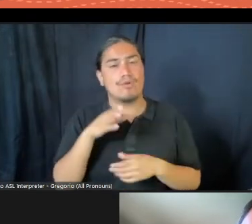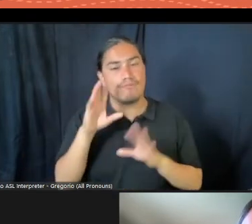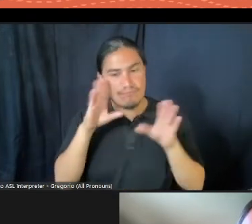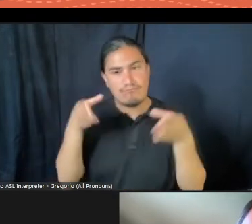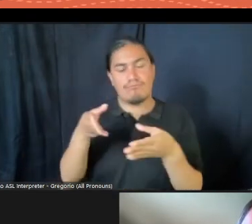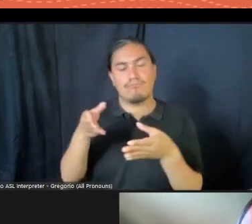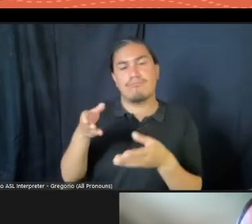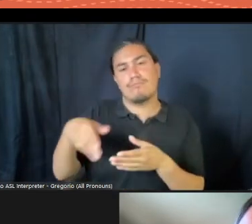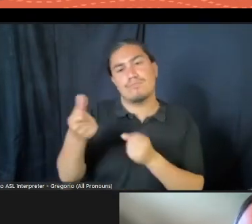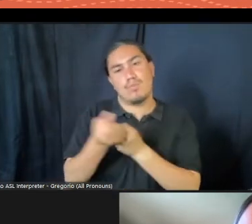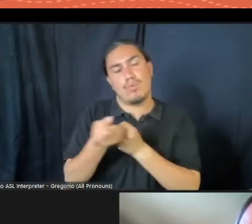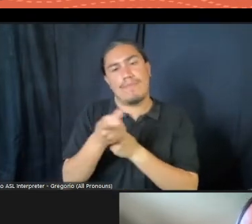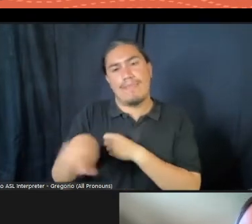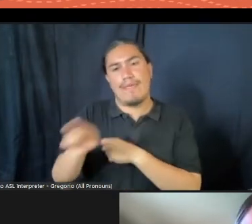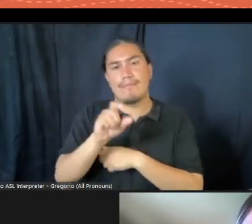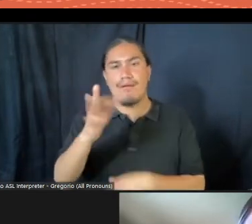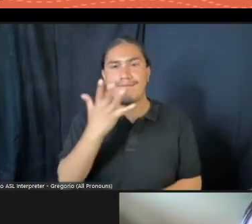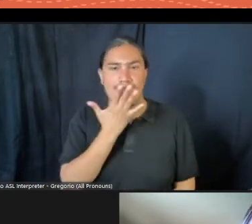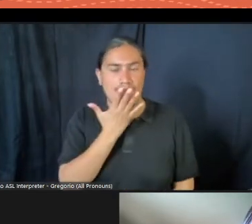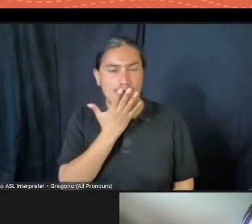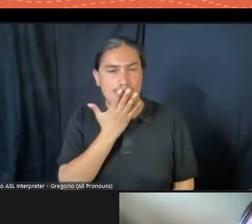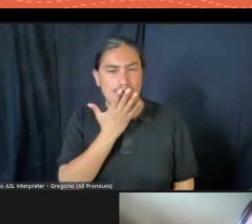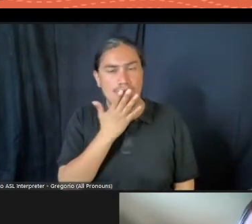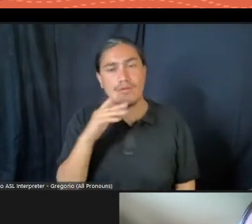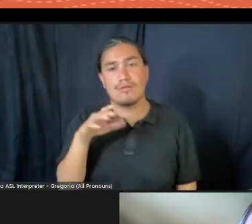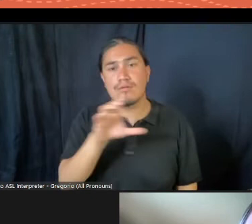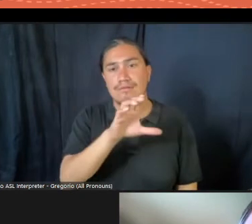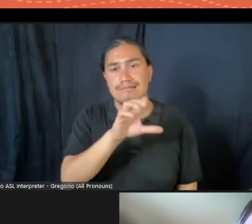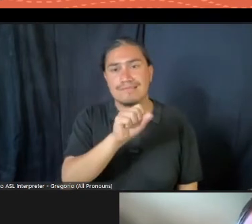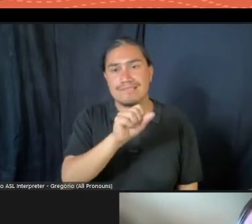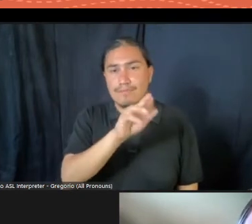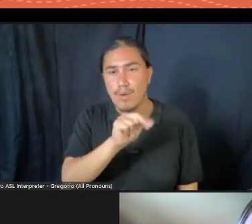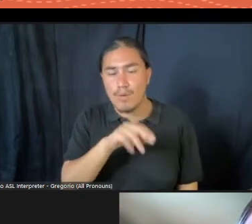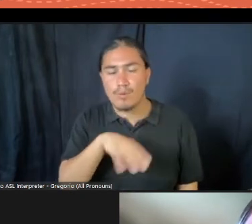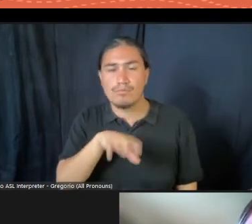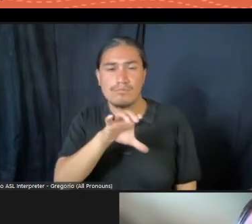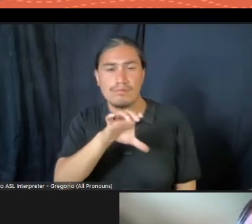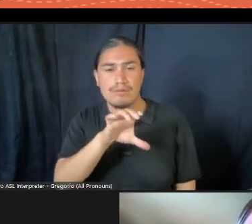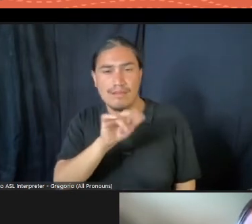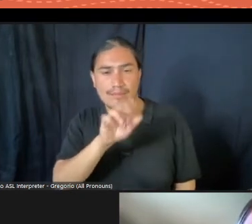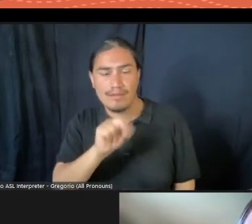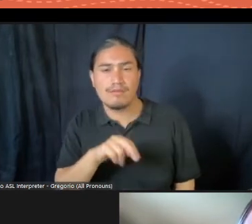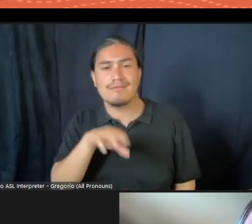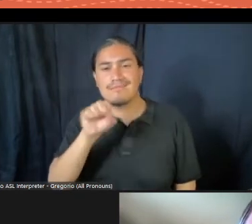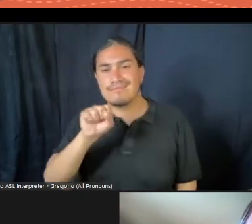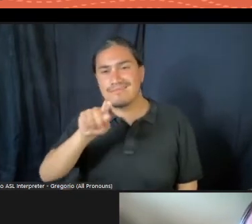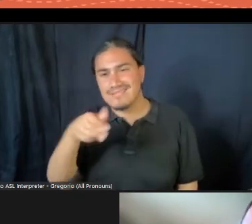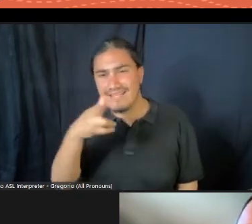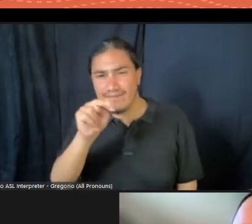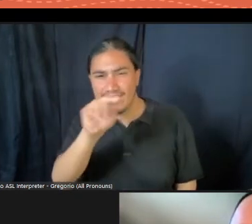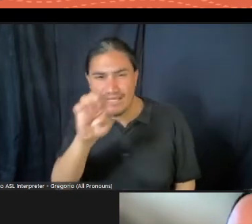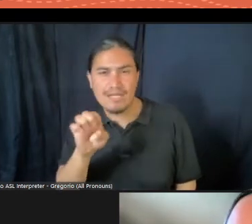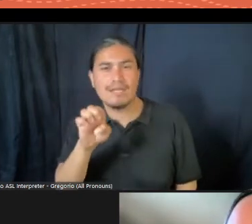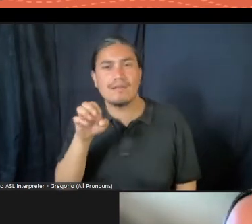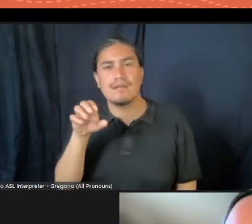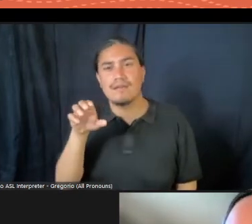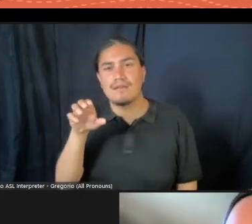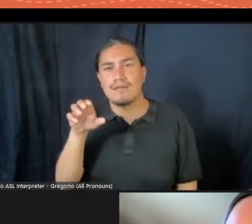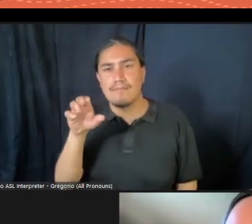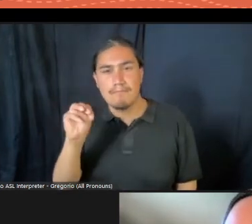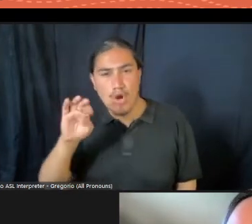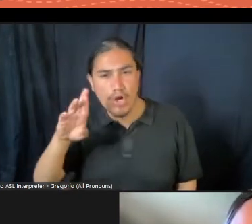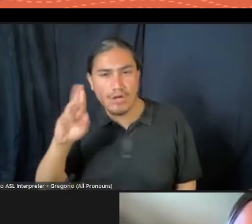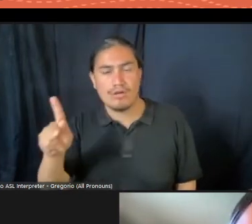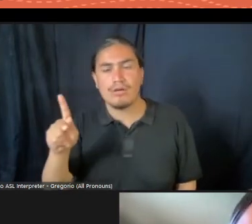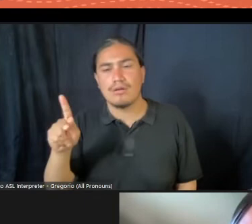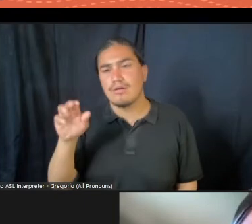also includes Quenna Barrett, Simone Boyd, Estefania Fadul, Ashley Hansen, Nikiko Masumoto, Mark Valdez, and